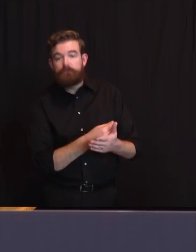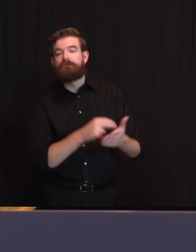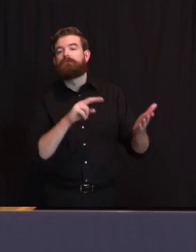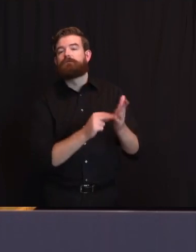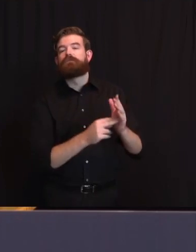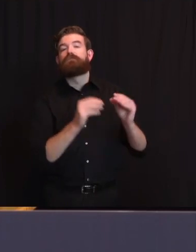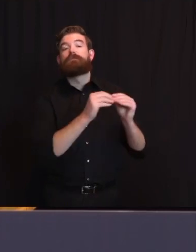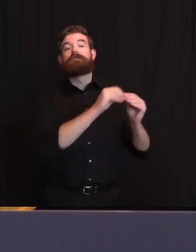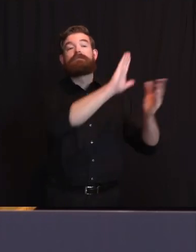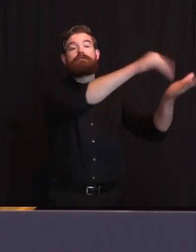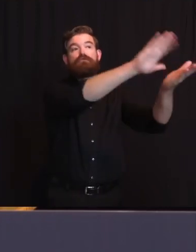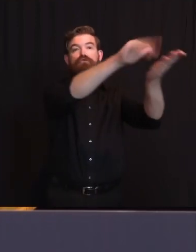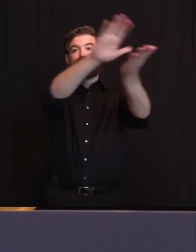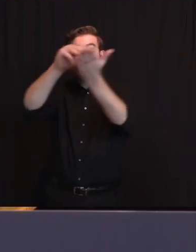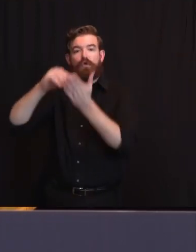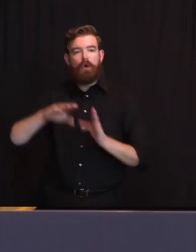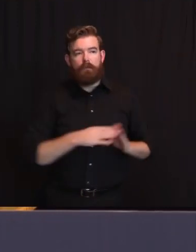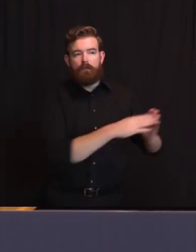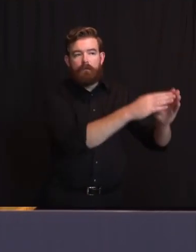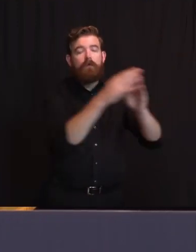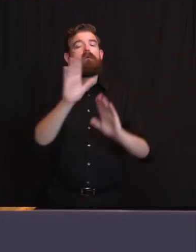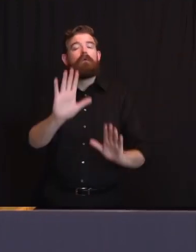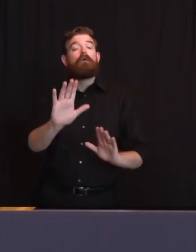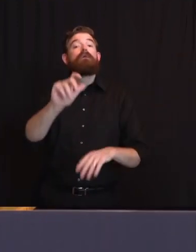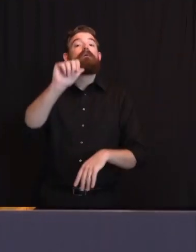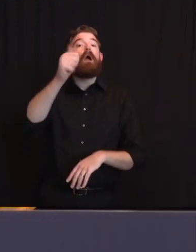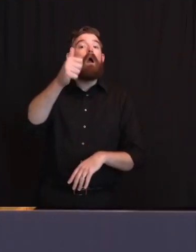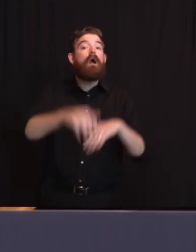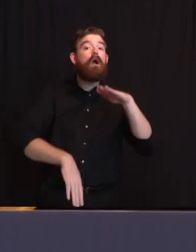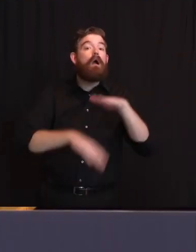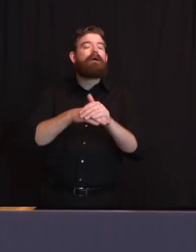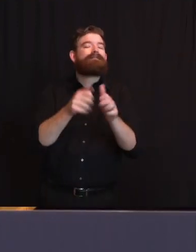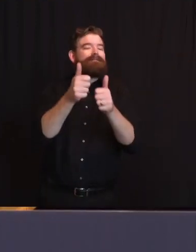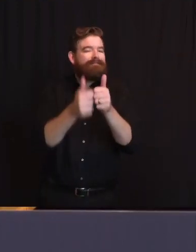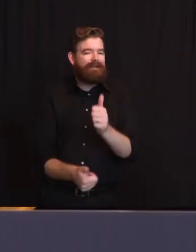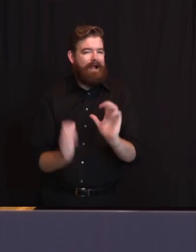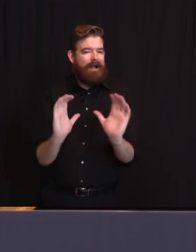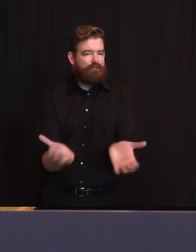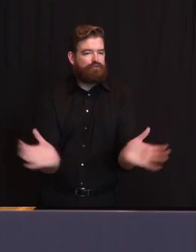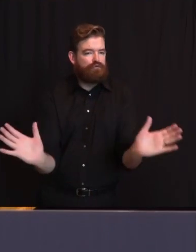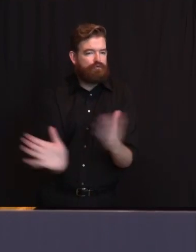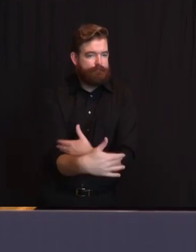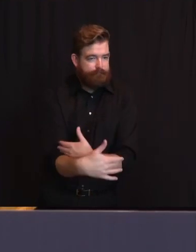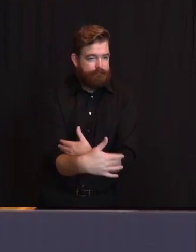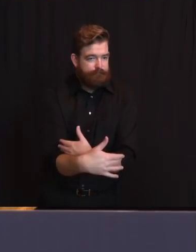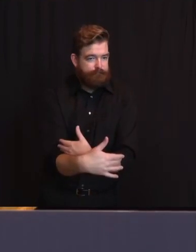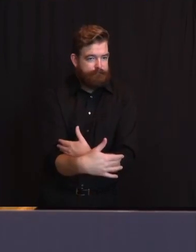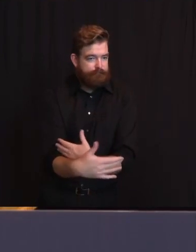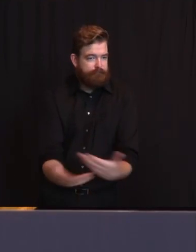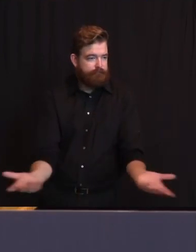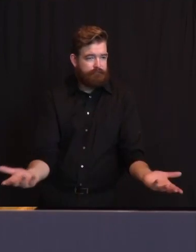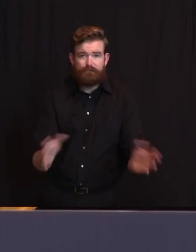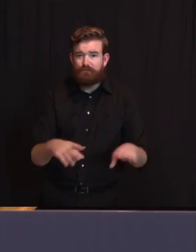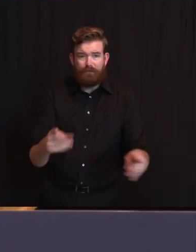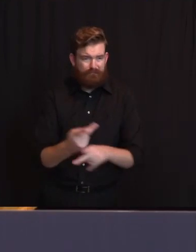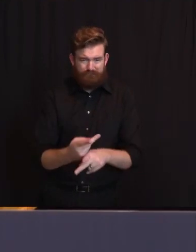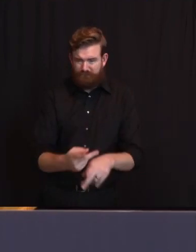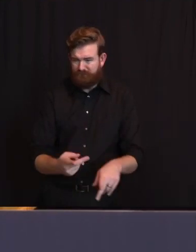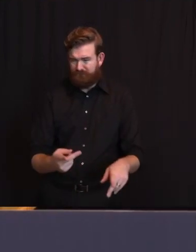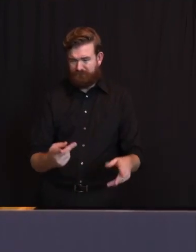to the commissioner, but I think daycares have been open since the middle of June, and it's been a very successful program. Yeah, I mean, we've had daycare